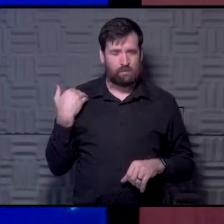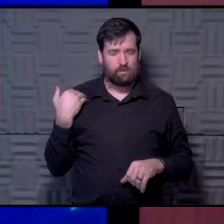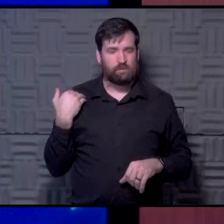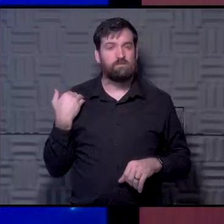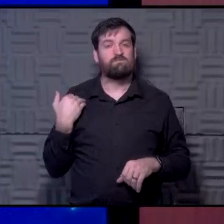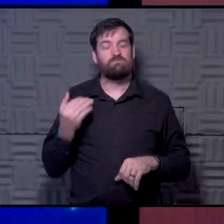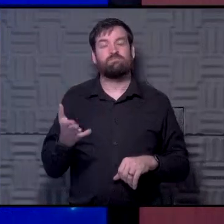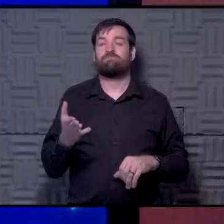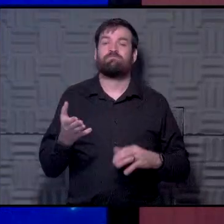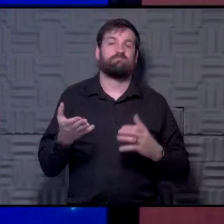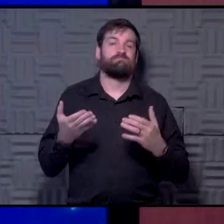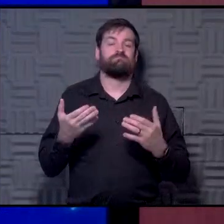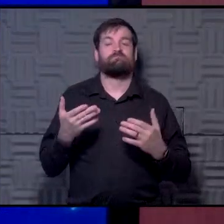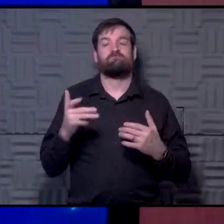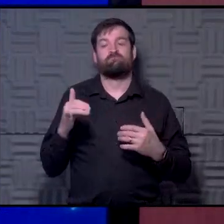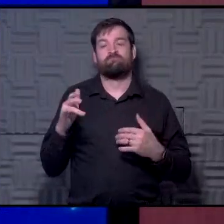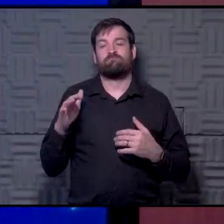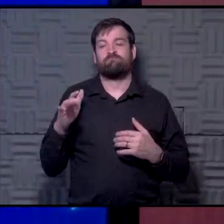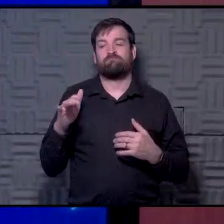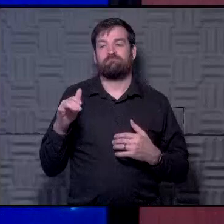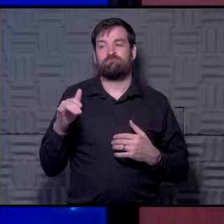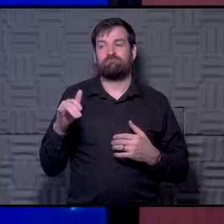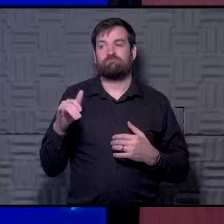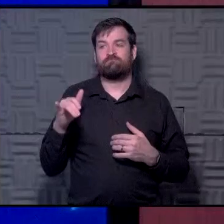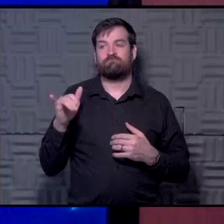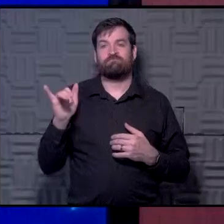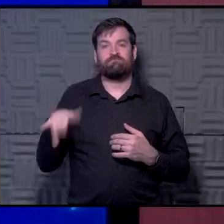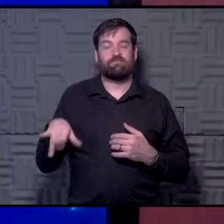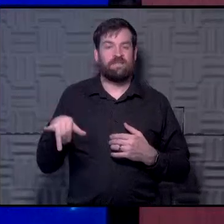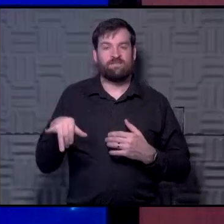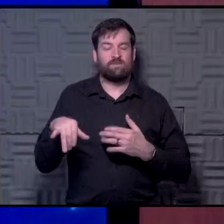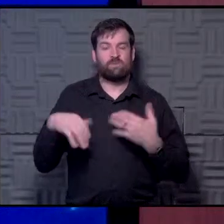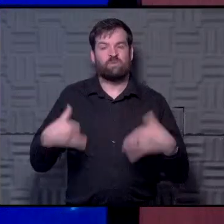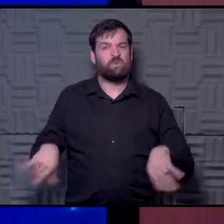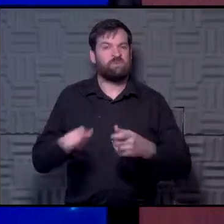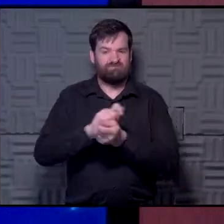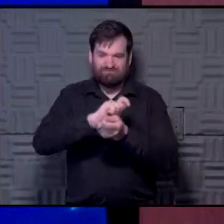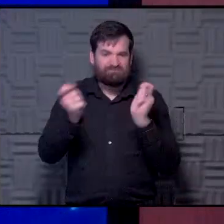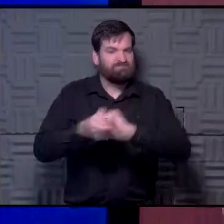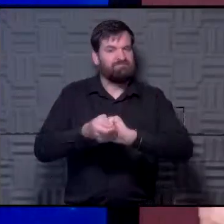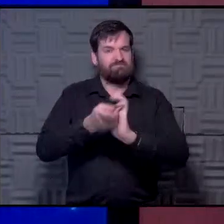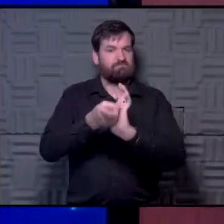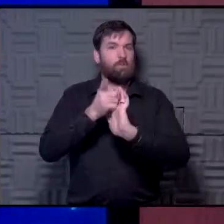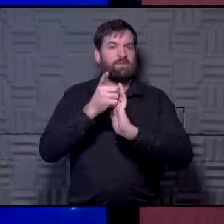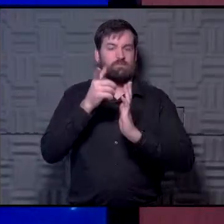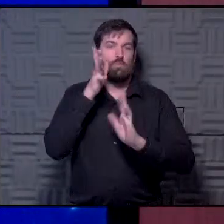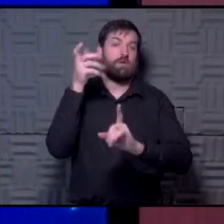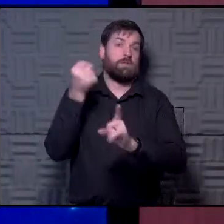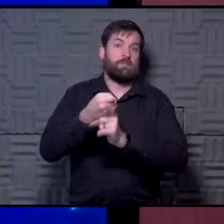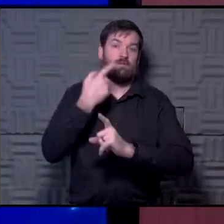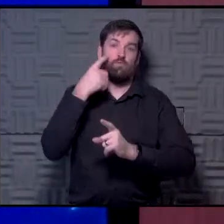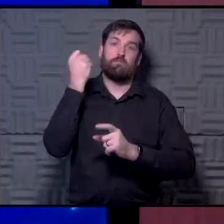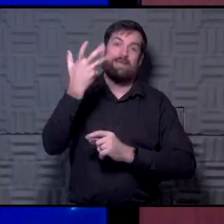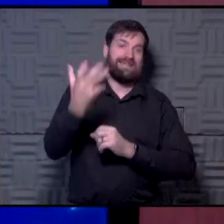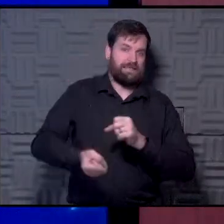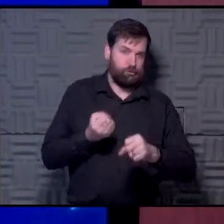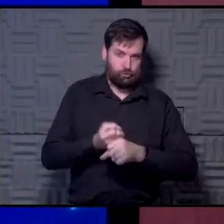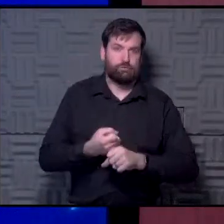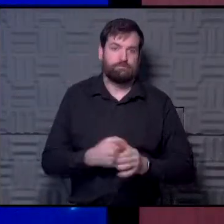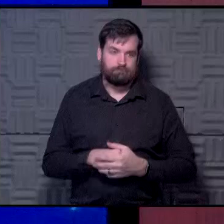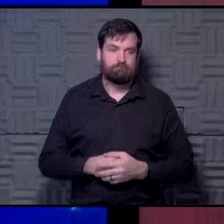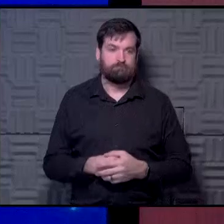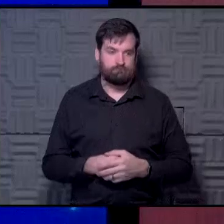It's going to be, that is a transactional moment for Wyandotte County. It's really going to be impactful, I think, for many years to come,